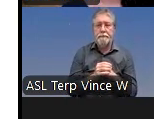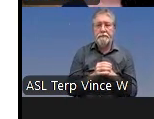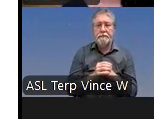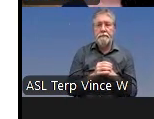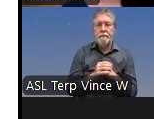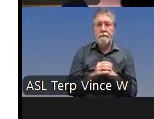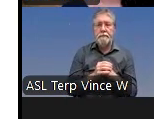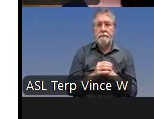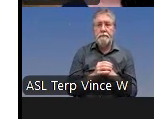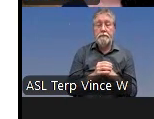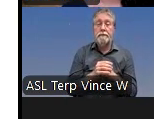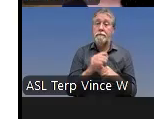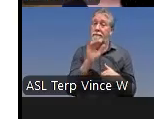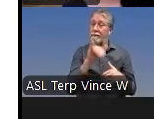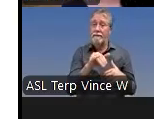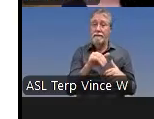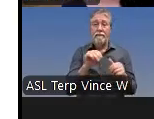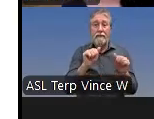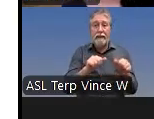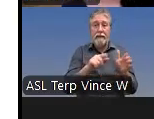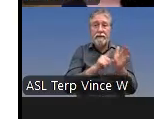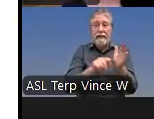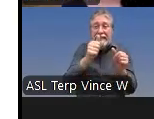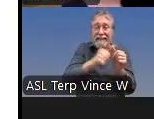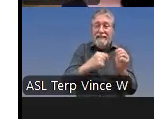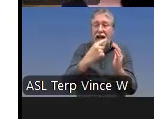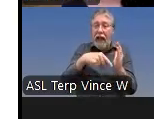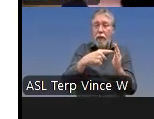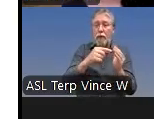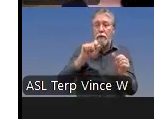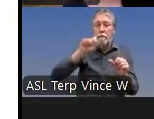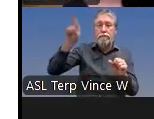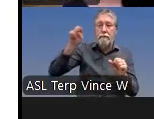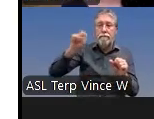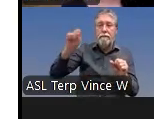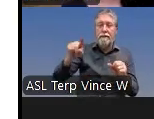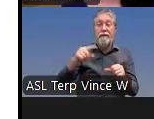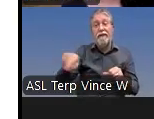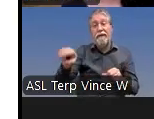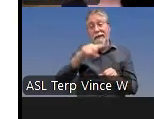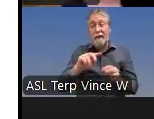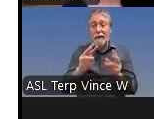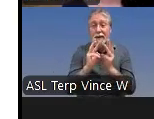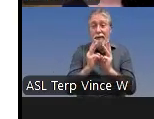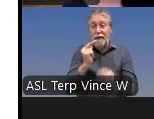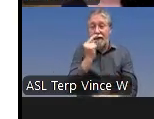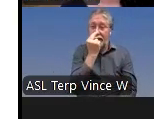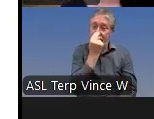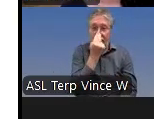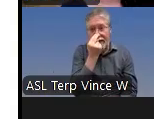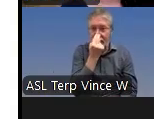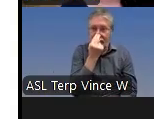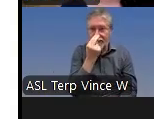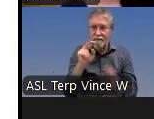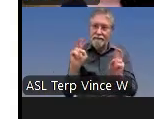And again, all these data are available hourly. So in the weather nerd world, this is considered near real